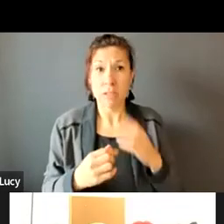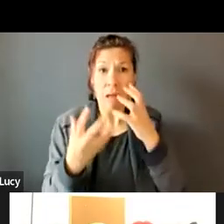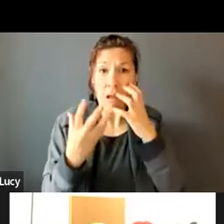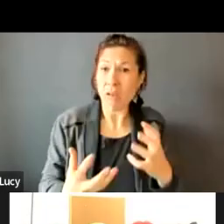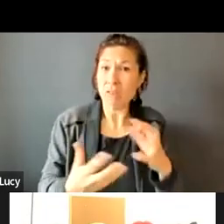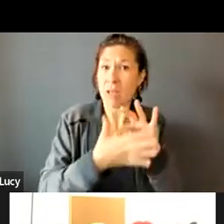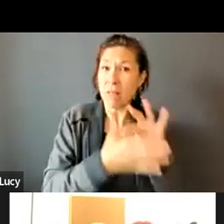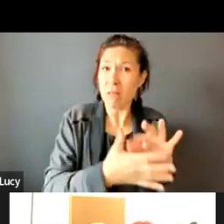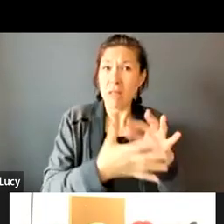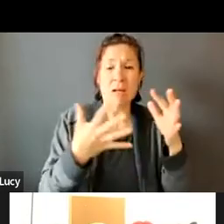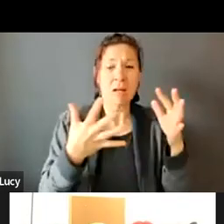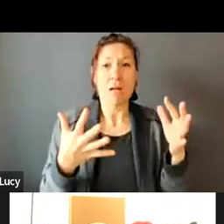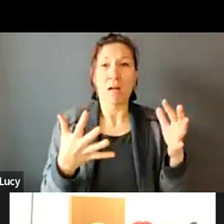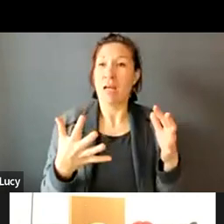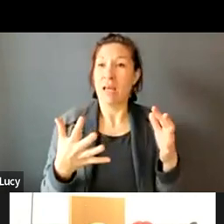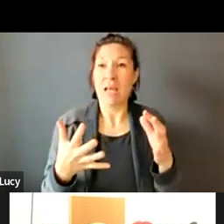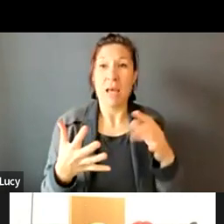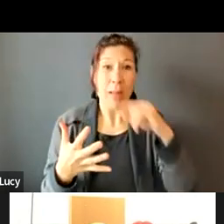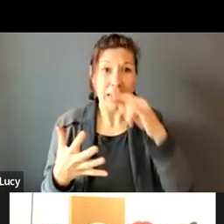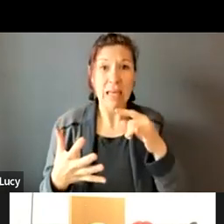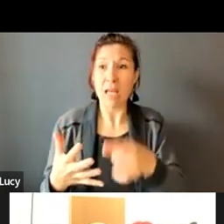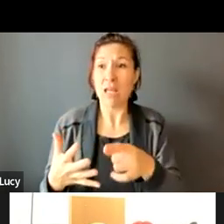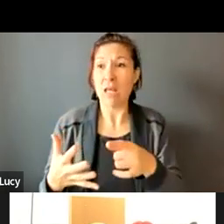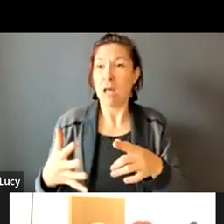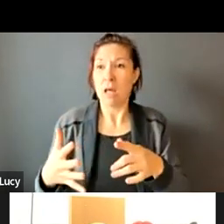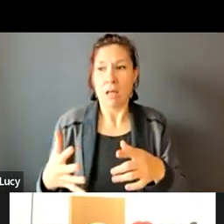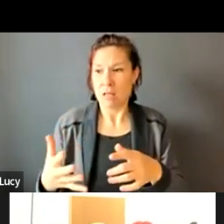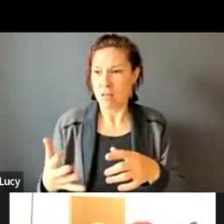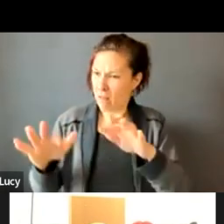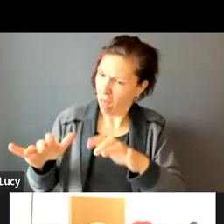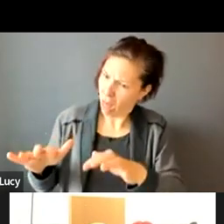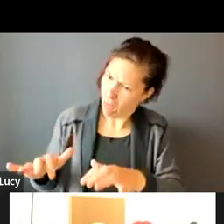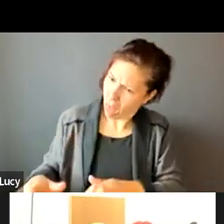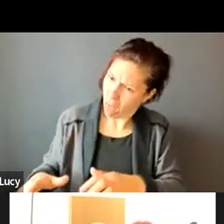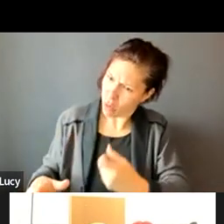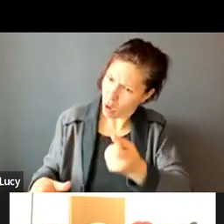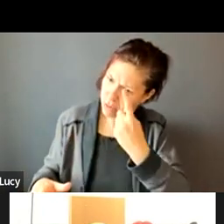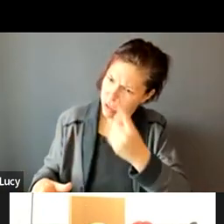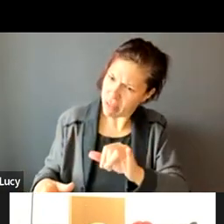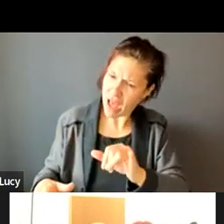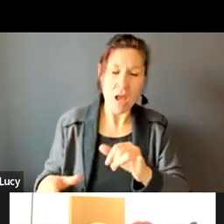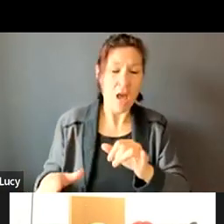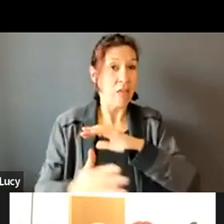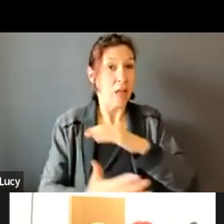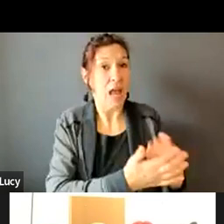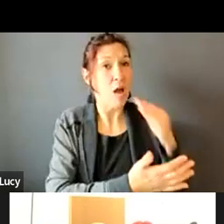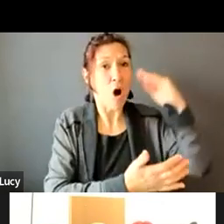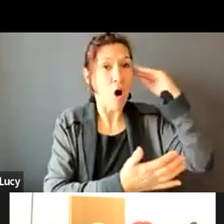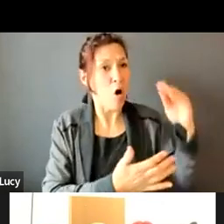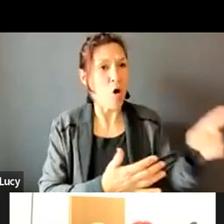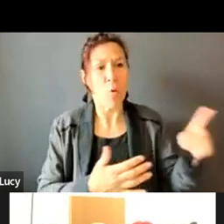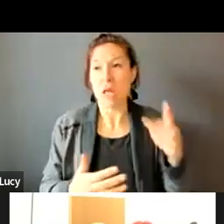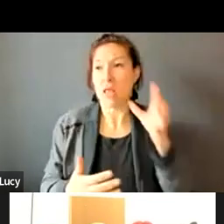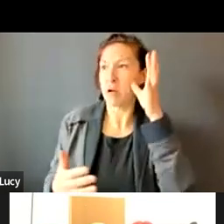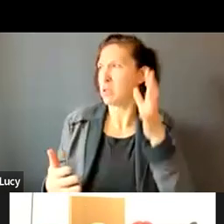creates anxiety is like my kids coming home and telling me and I don't have skills to engage and the system hasn't